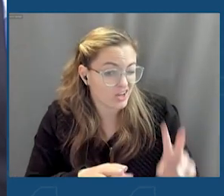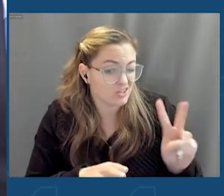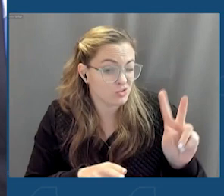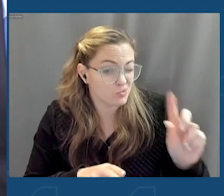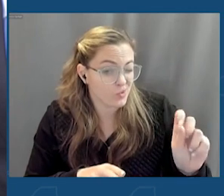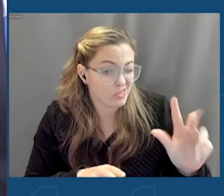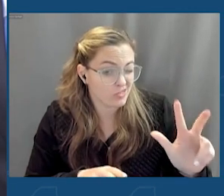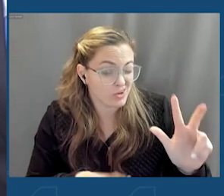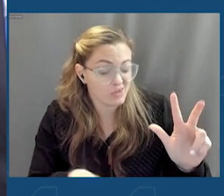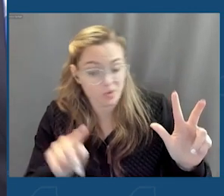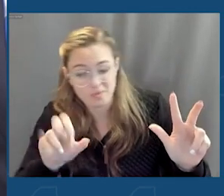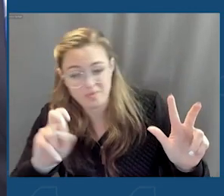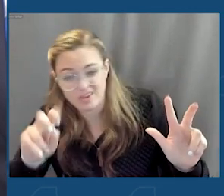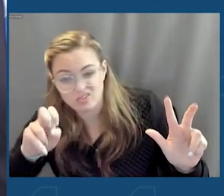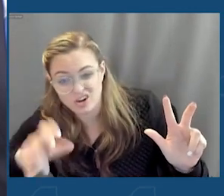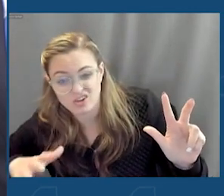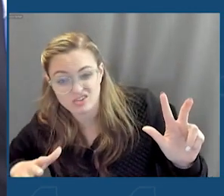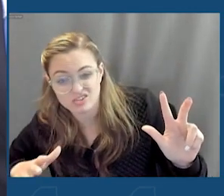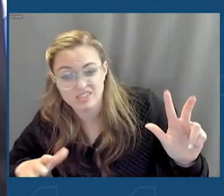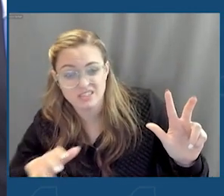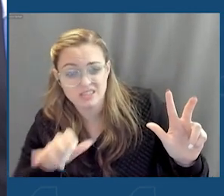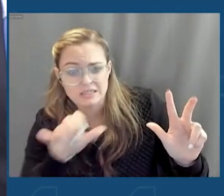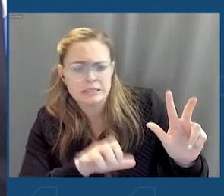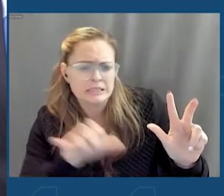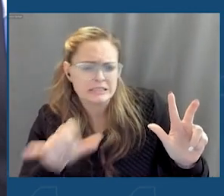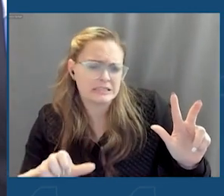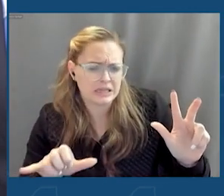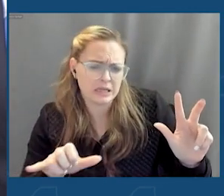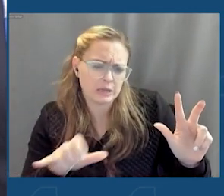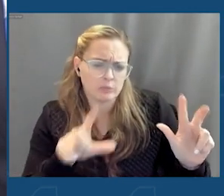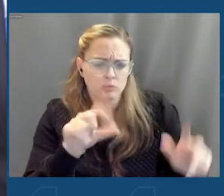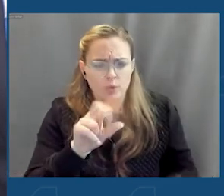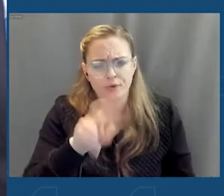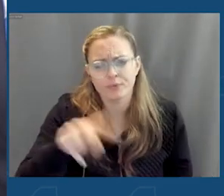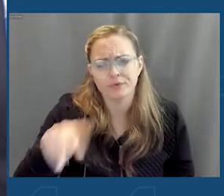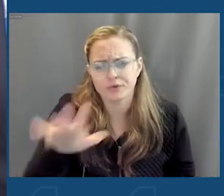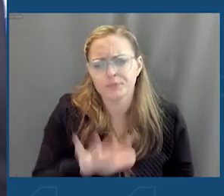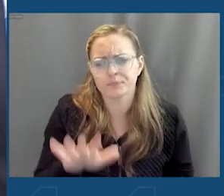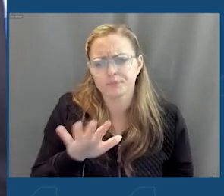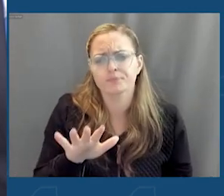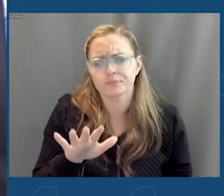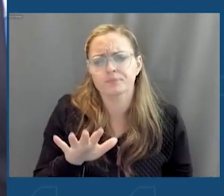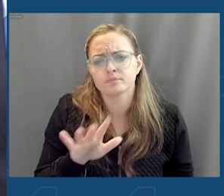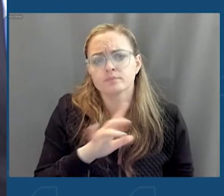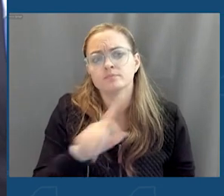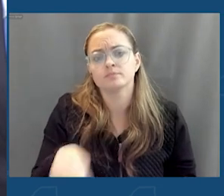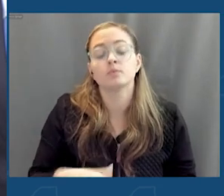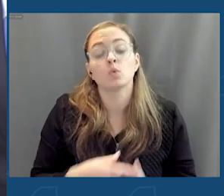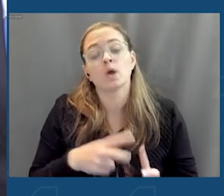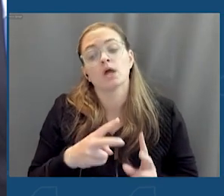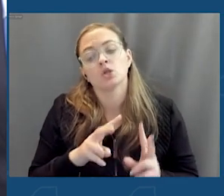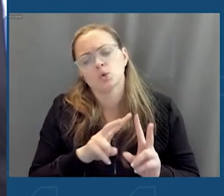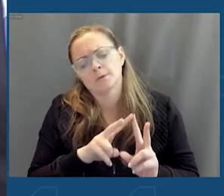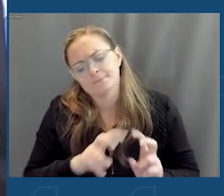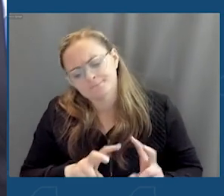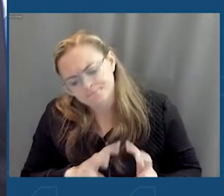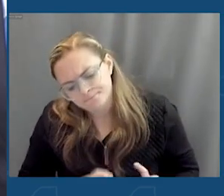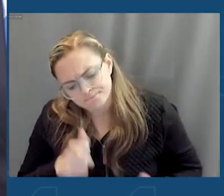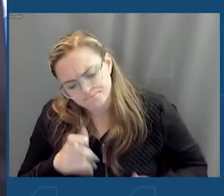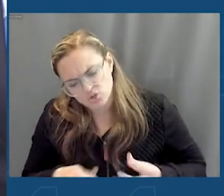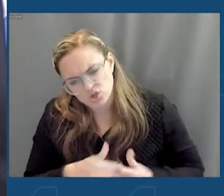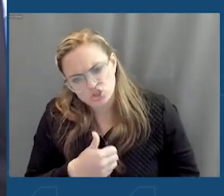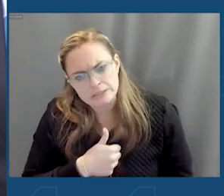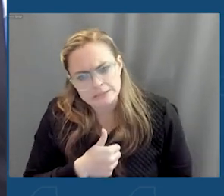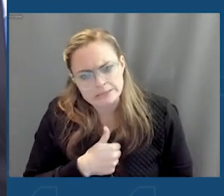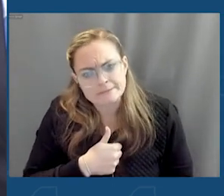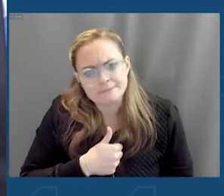per million riders, and that was roughly the same as what it was through 2022. So when we judge ourselves, let's look at